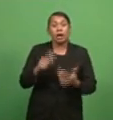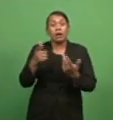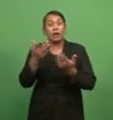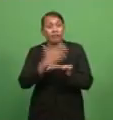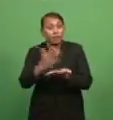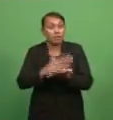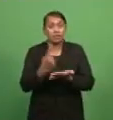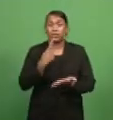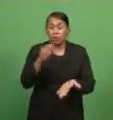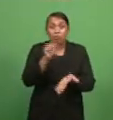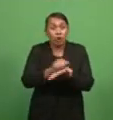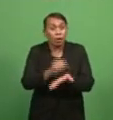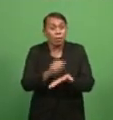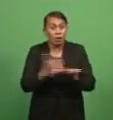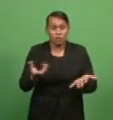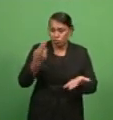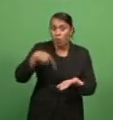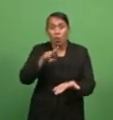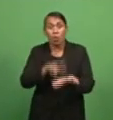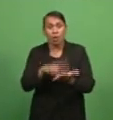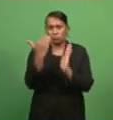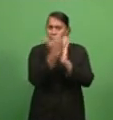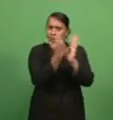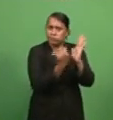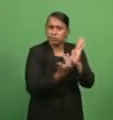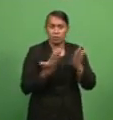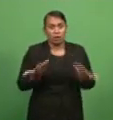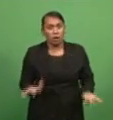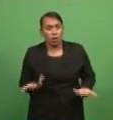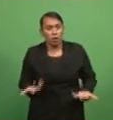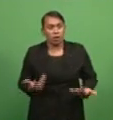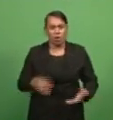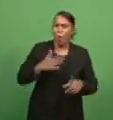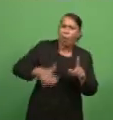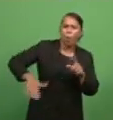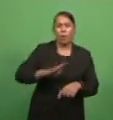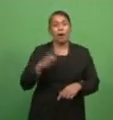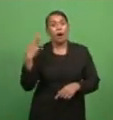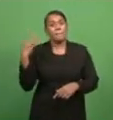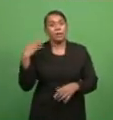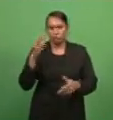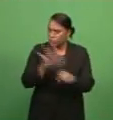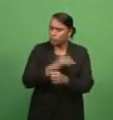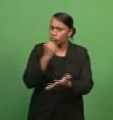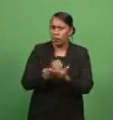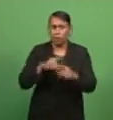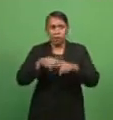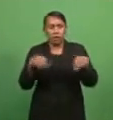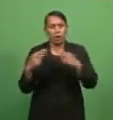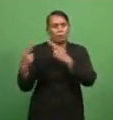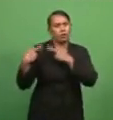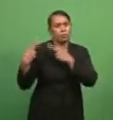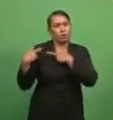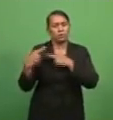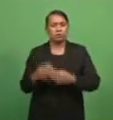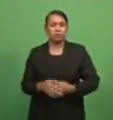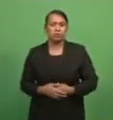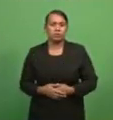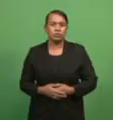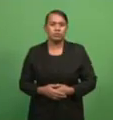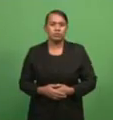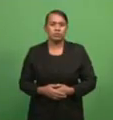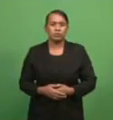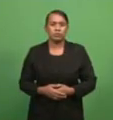records are being maintained for all applications made to ensure accountability. Venina Rakotonga, FBC